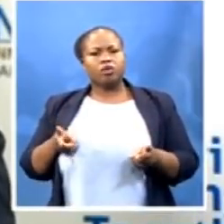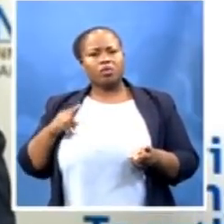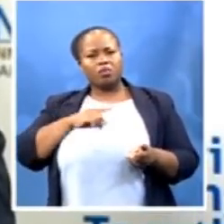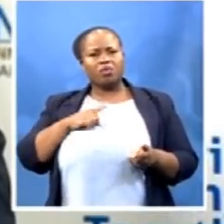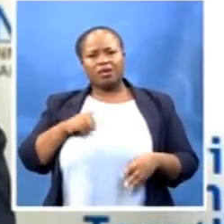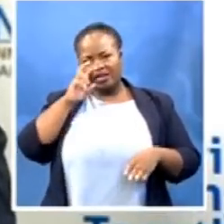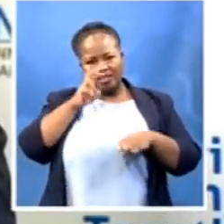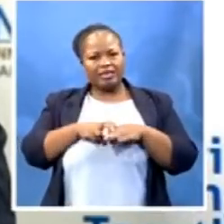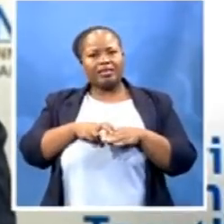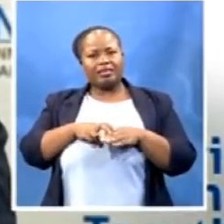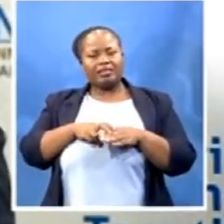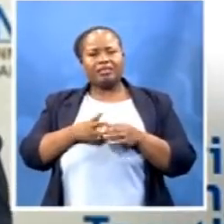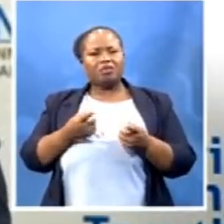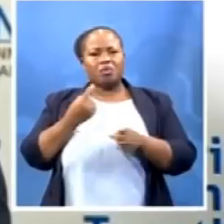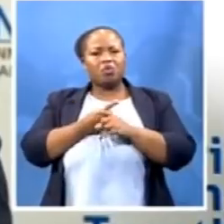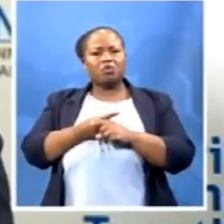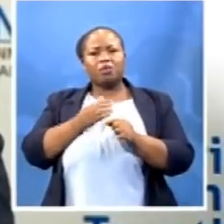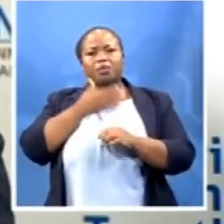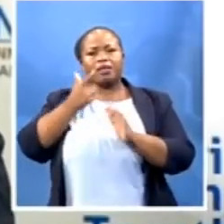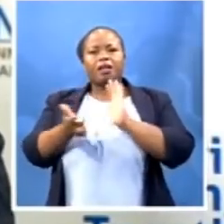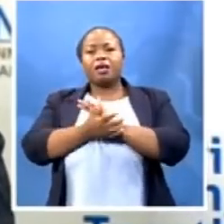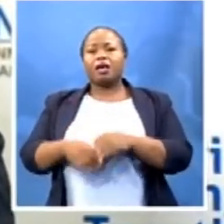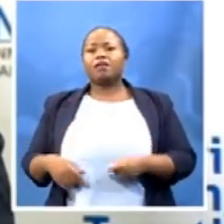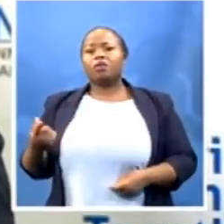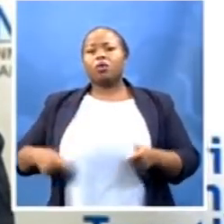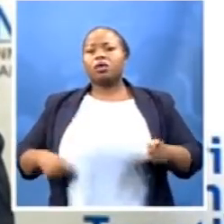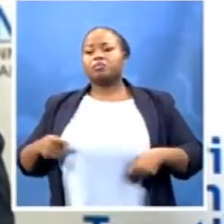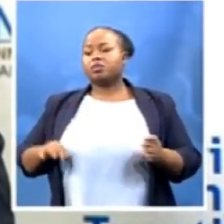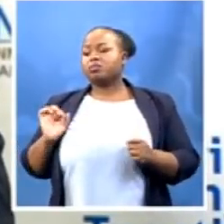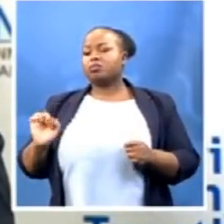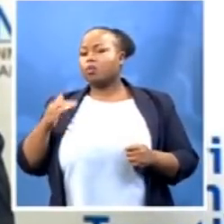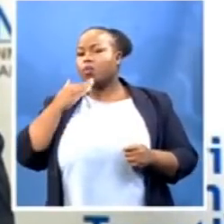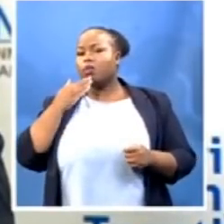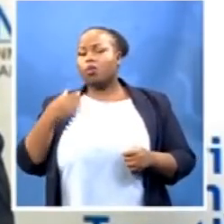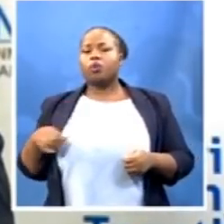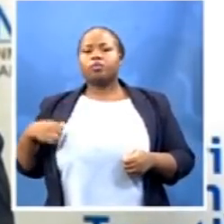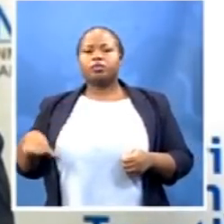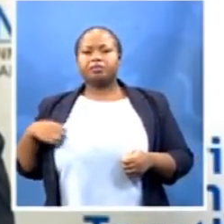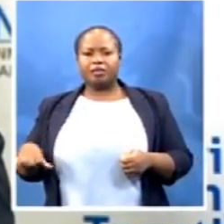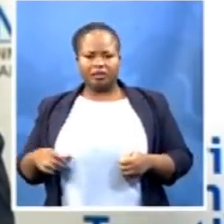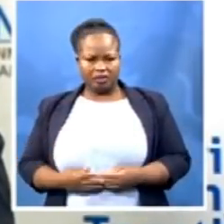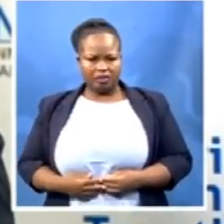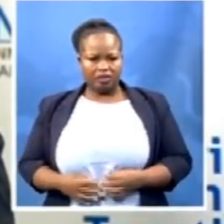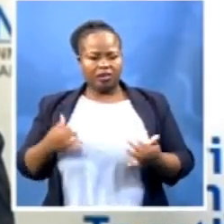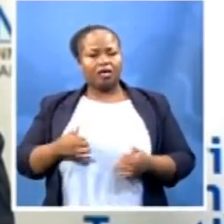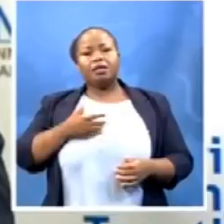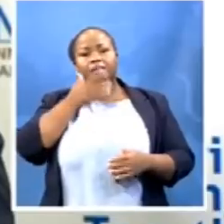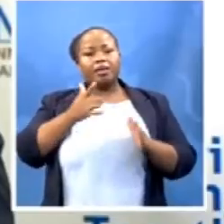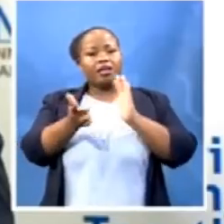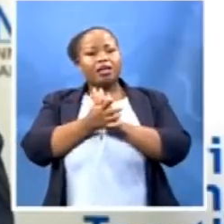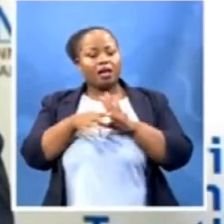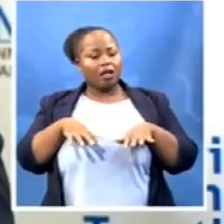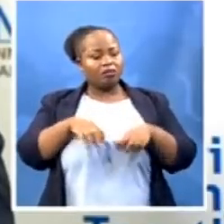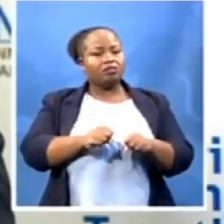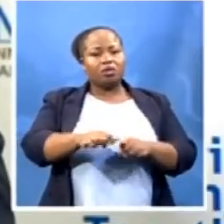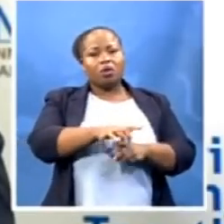the municipalities and law-abiding citizens. Illegal invasions further make our municipalities' planning and